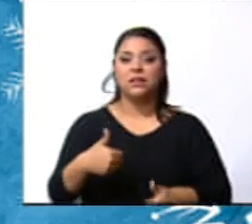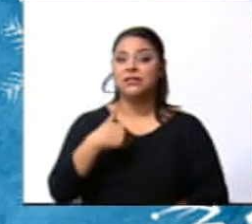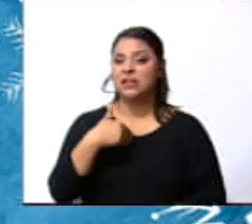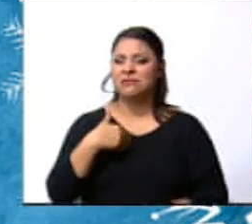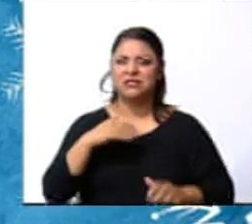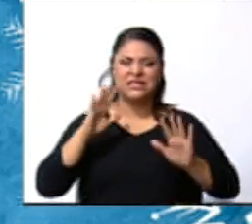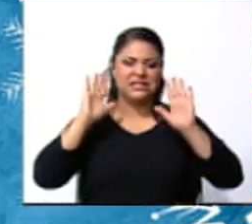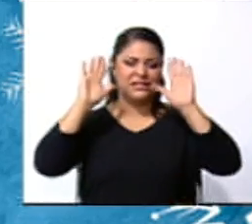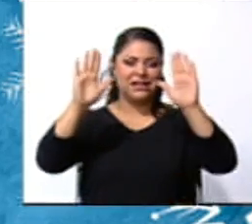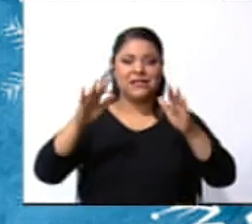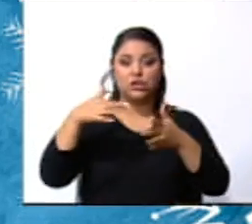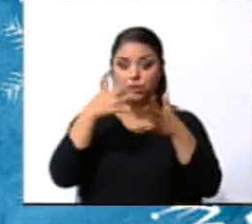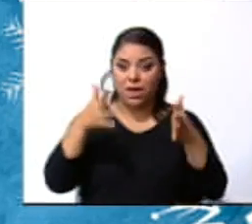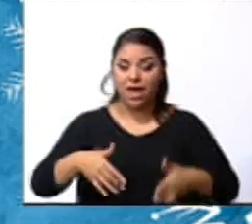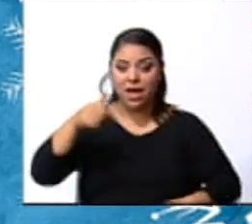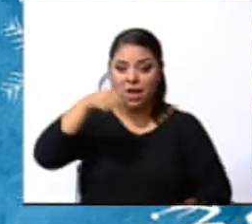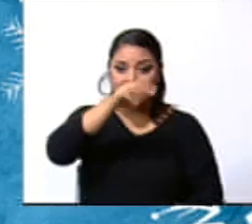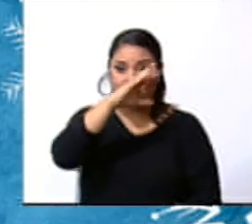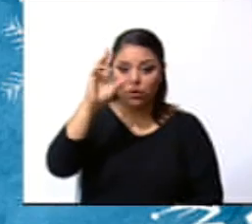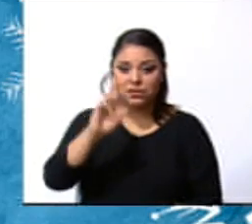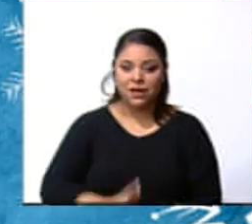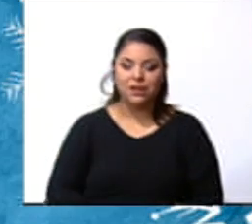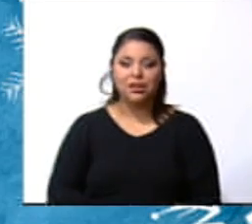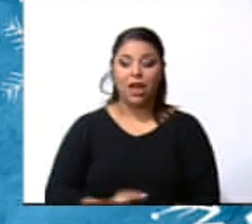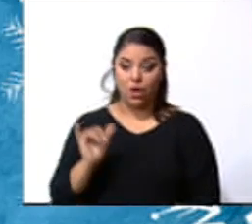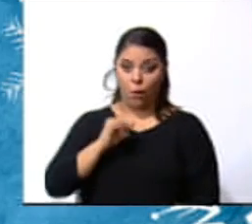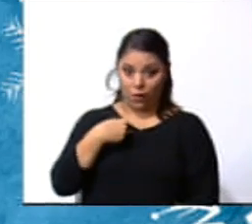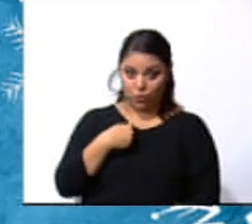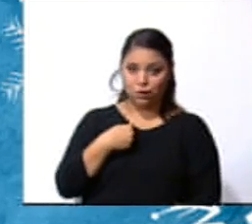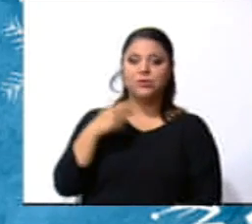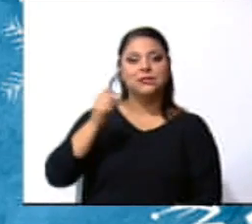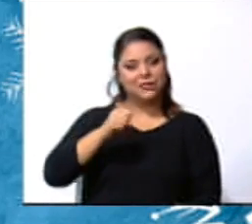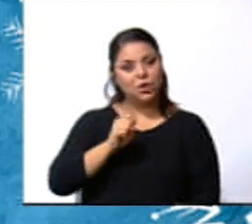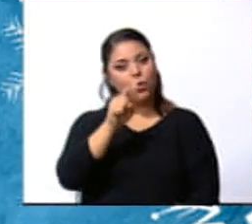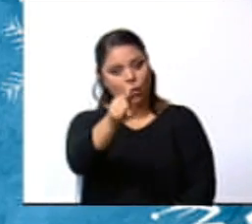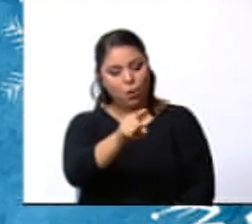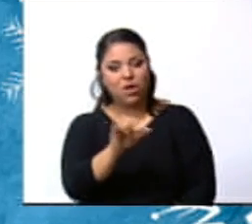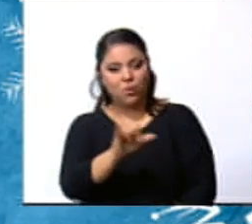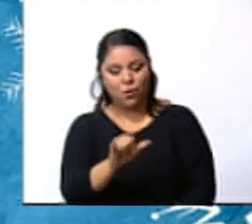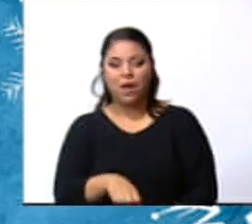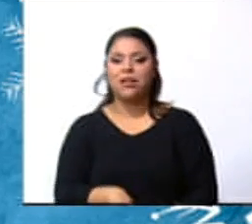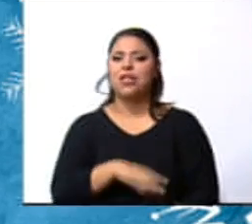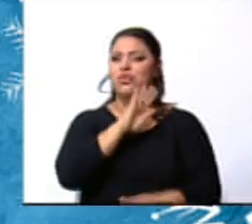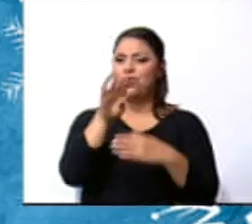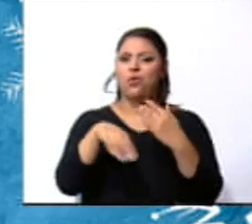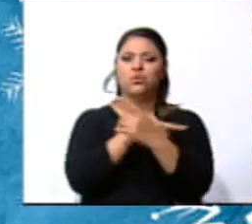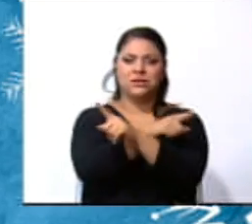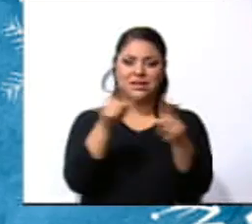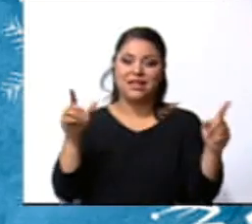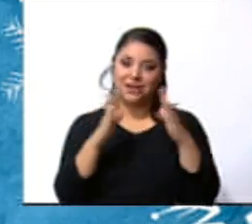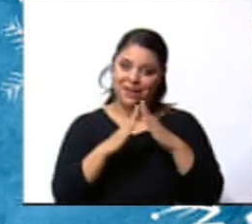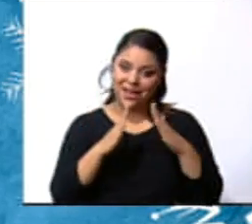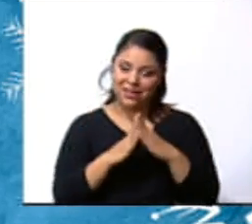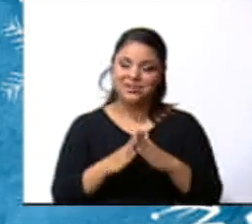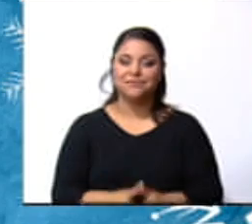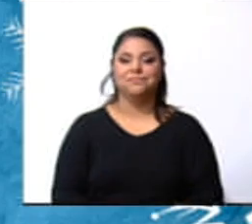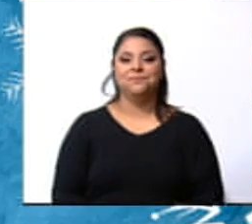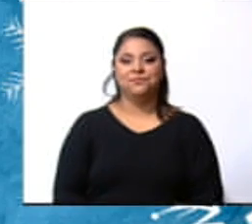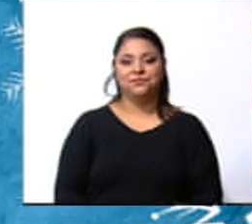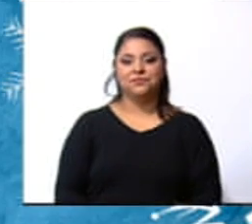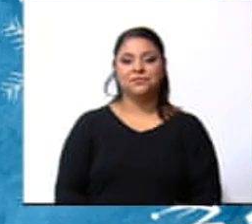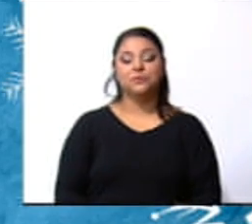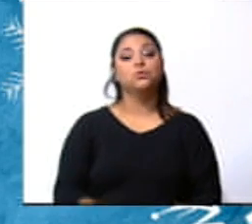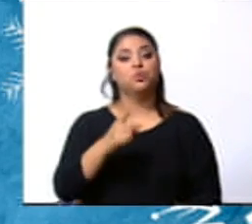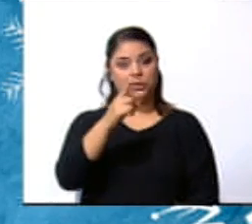here in Costa Rica. Like me? Yes, like you and like all of you at home. You really know how to